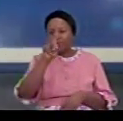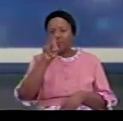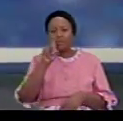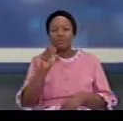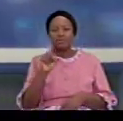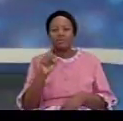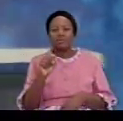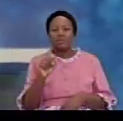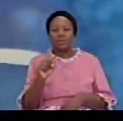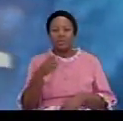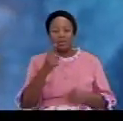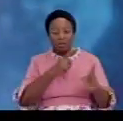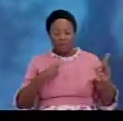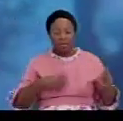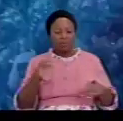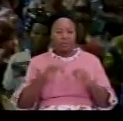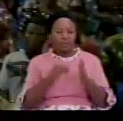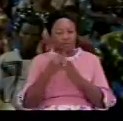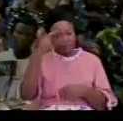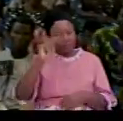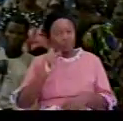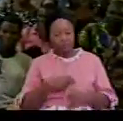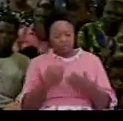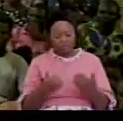The Lord will do it for us today.